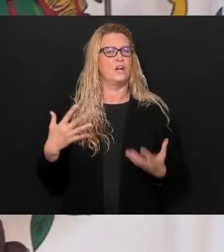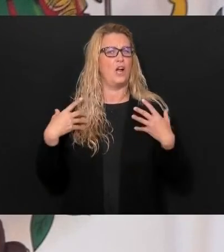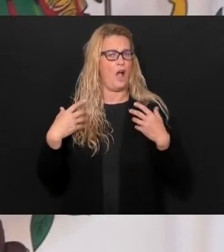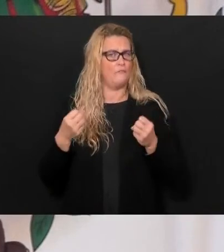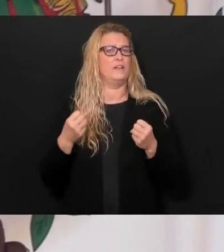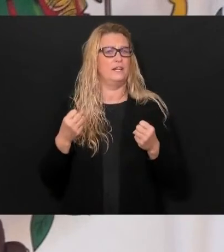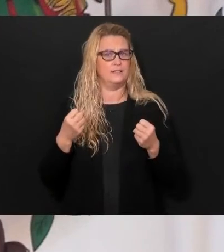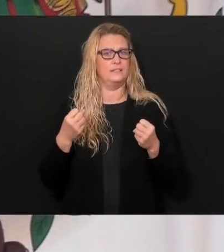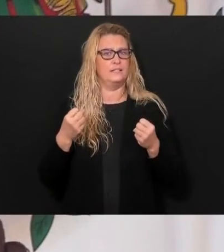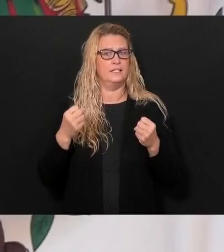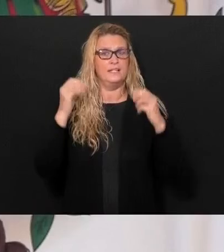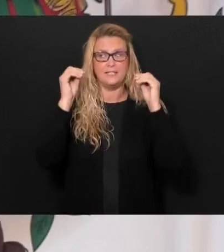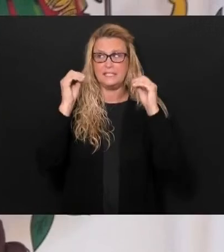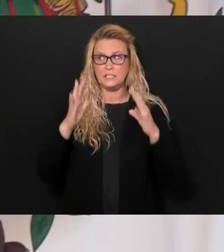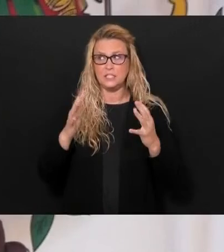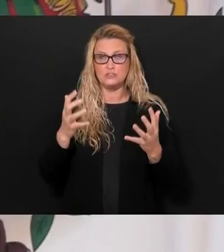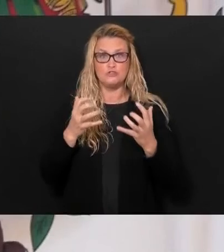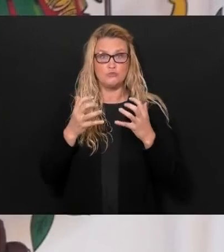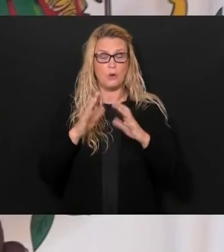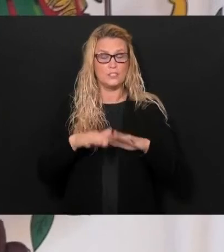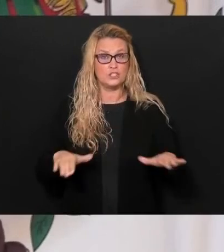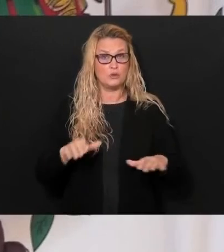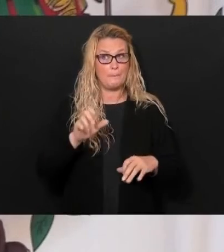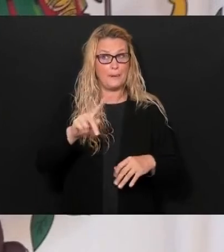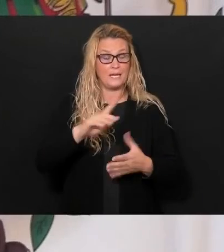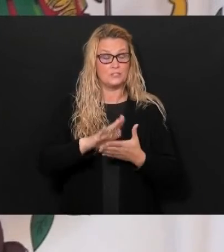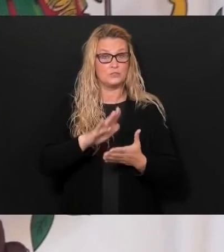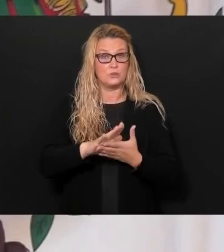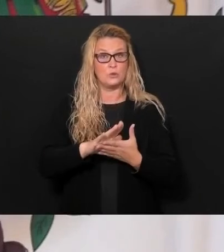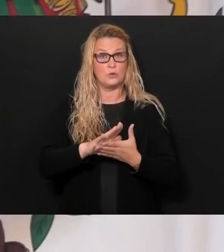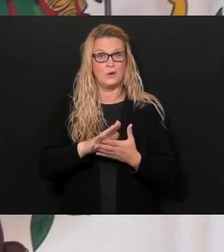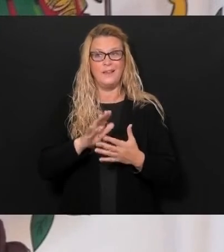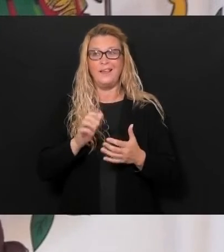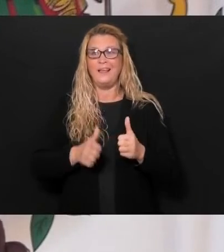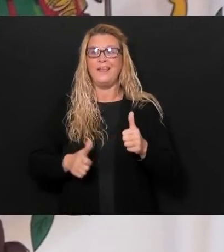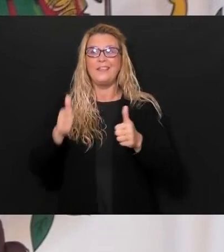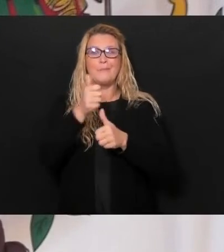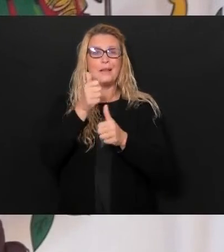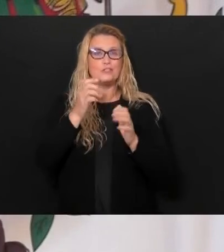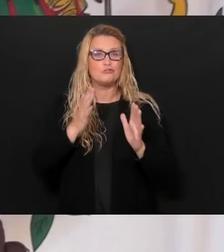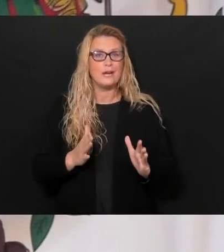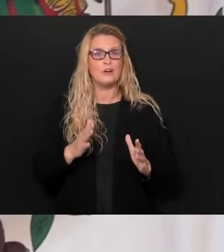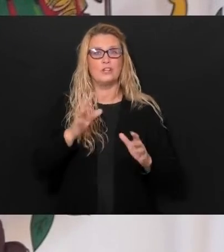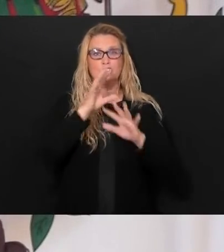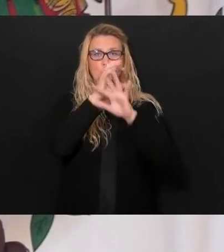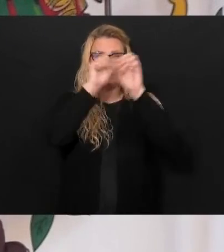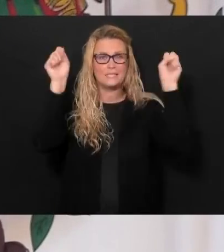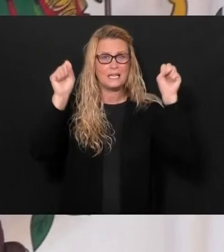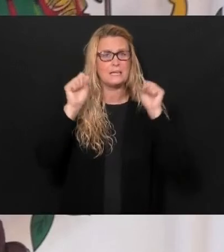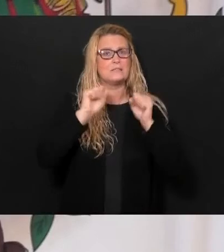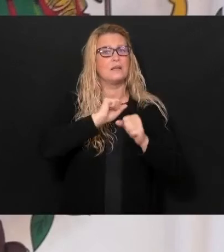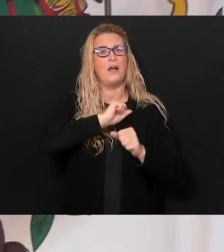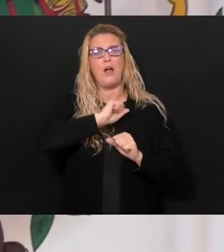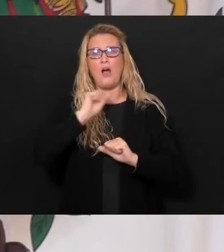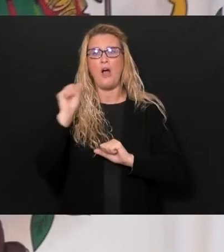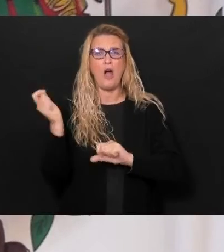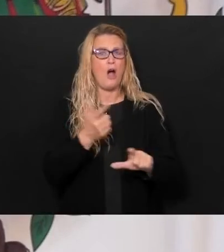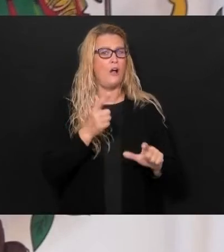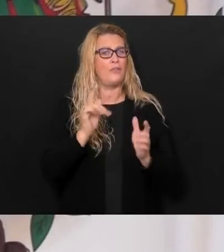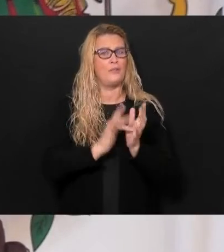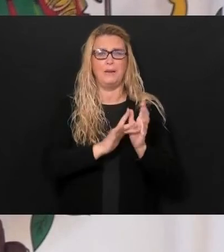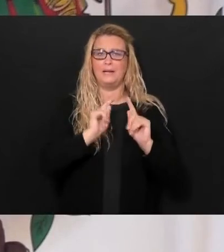want our kids to be in school, all of our administrators, all the superintendents, everybody from the medical